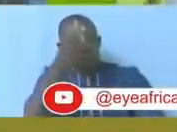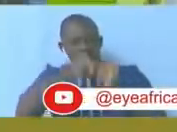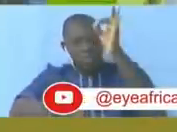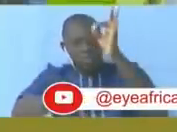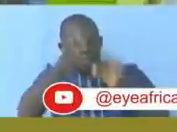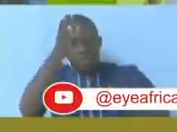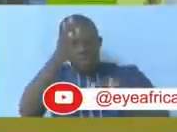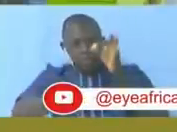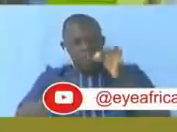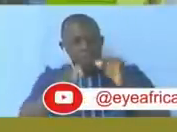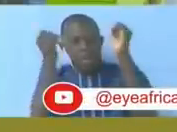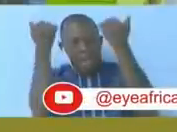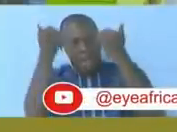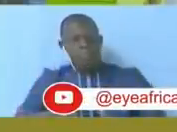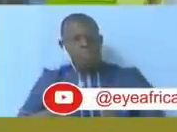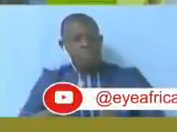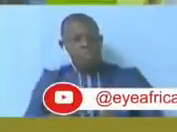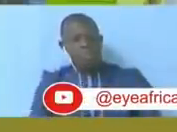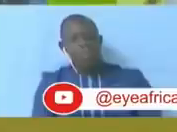taking place?